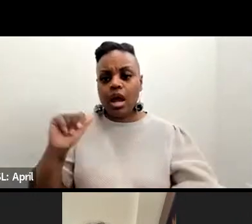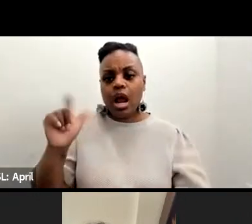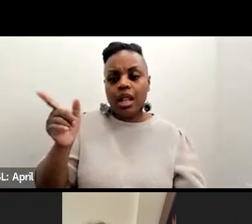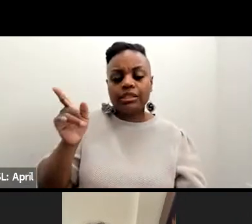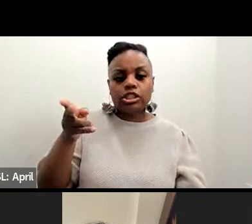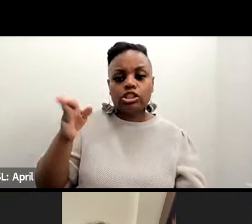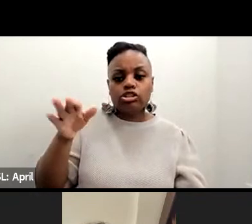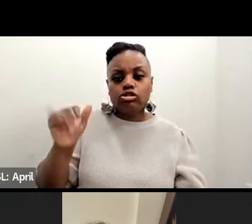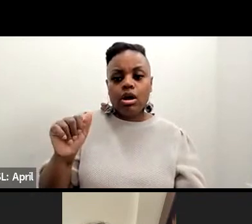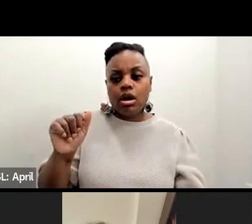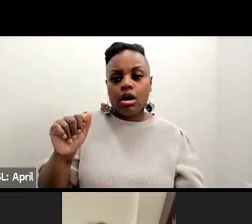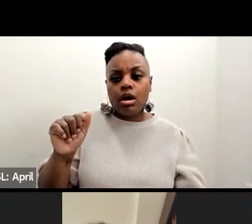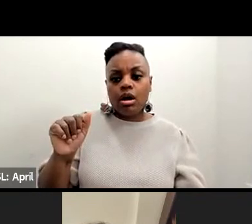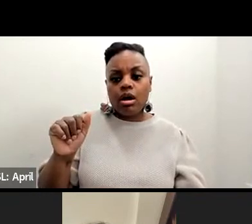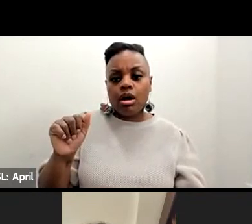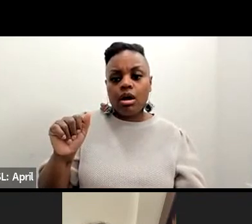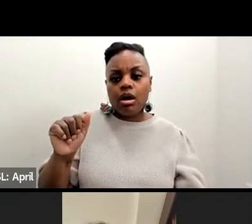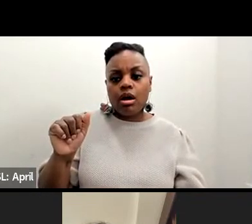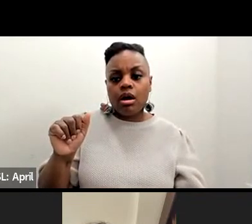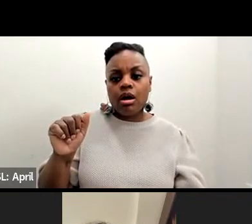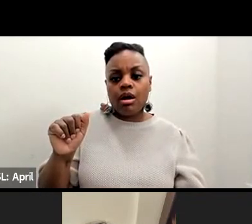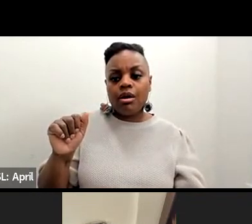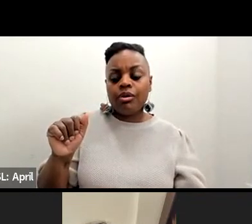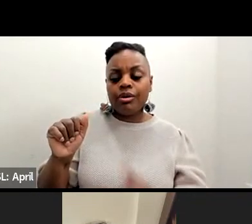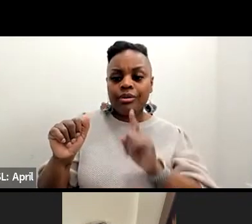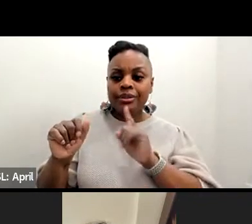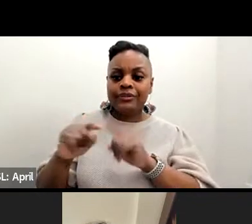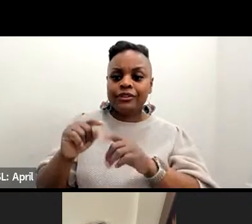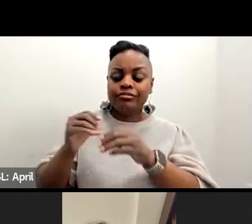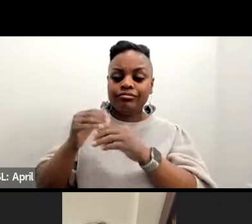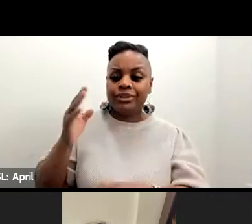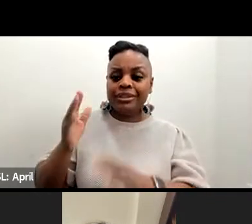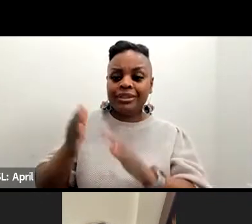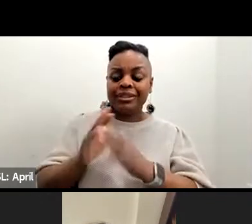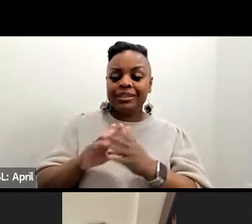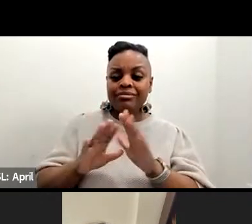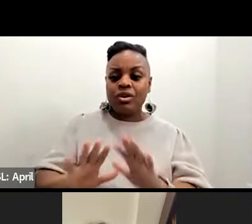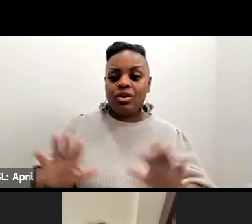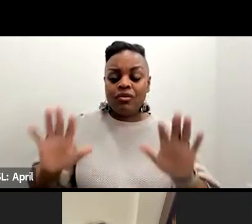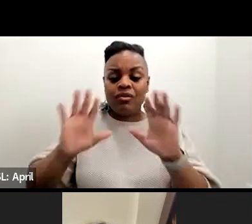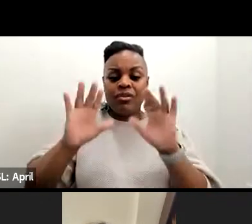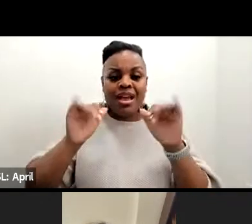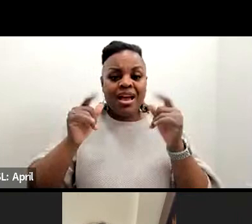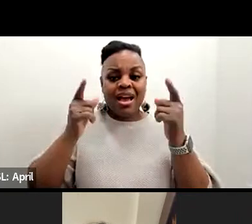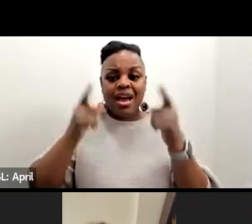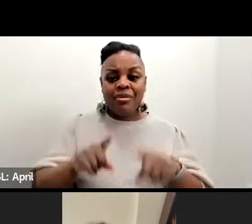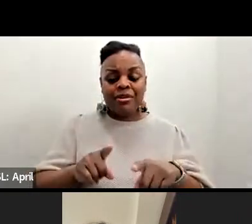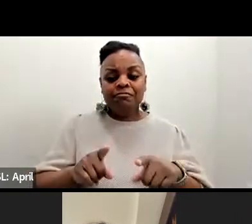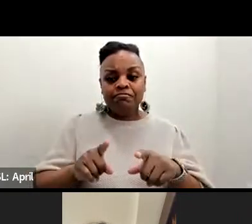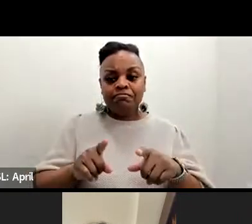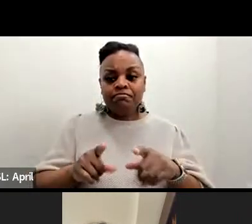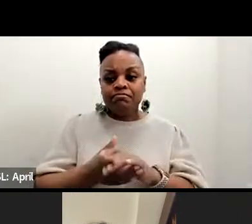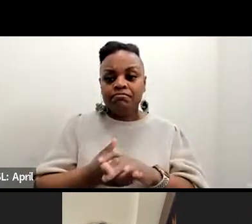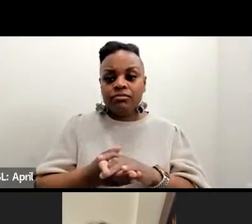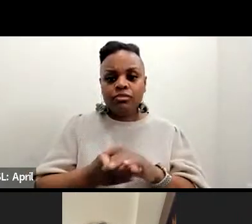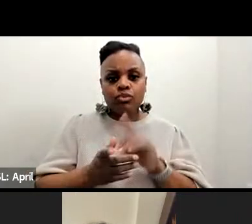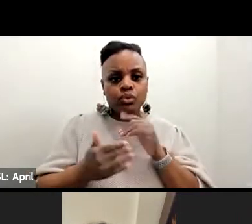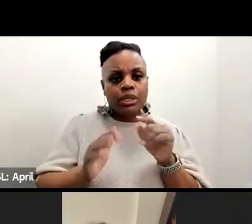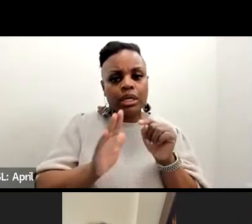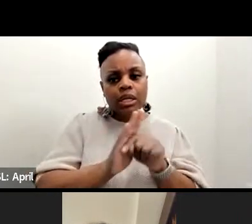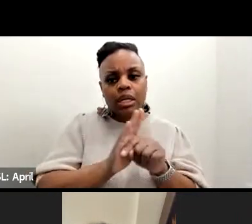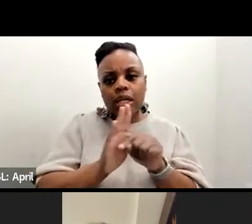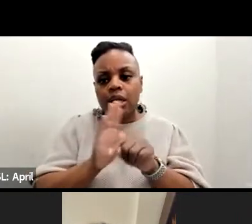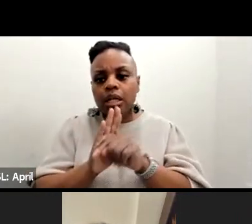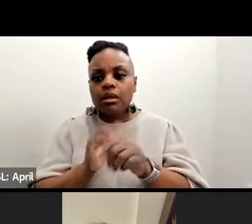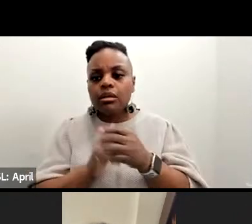the country, right? So we're in terms of people who were killed at that moment, and Human Rights Watch also documented over 100 people being extrajudicially